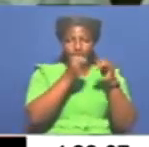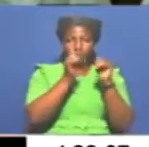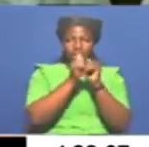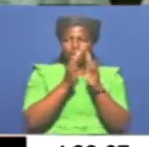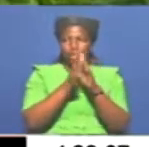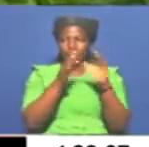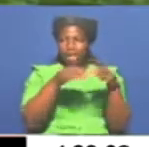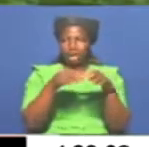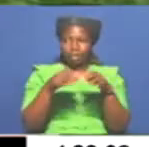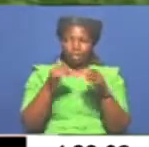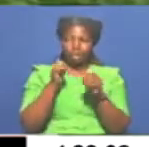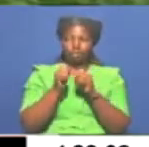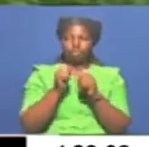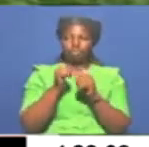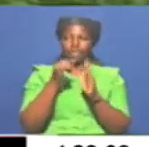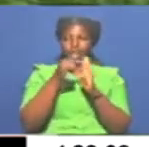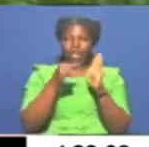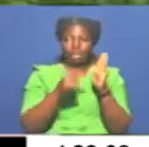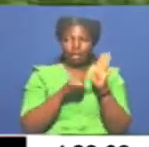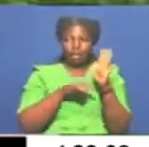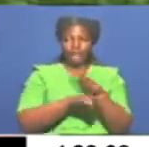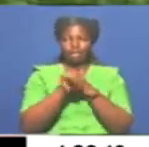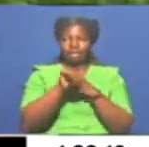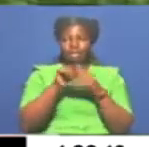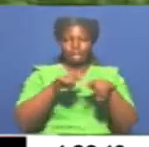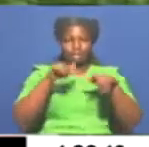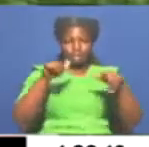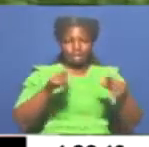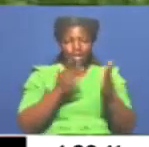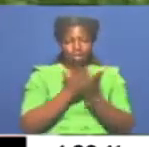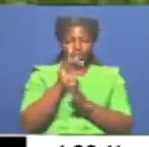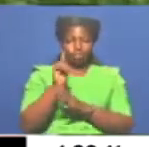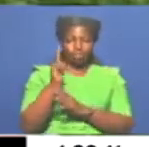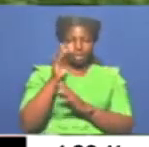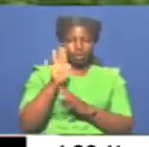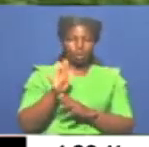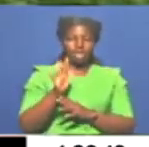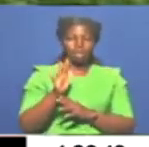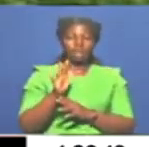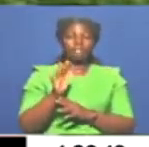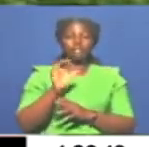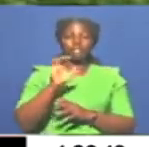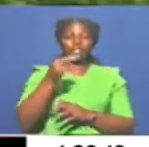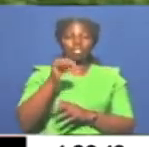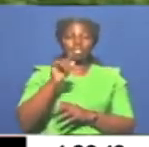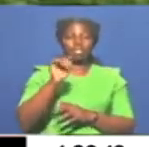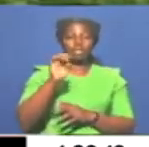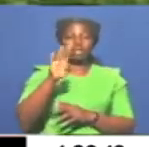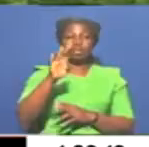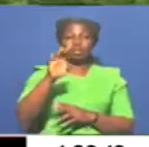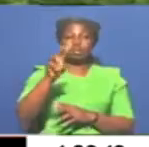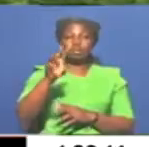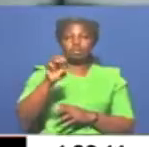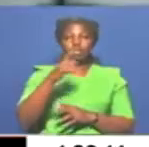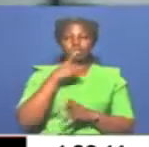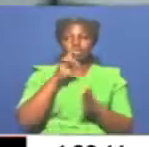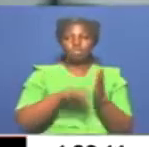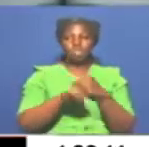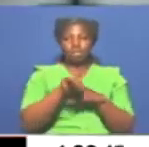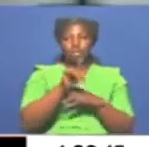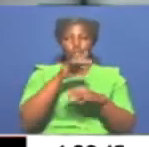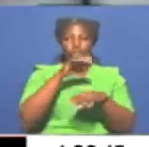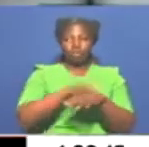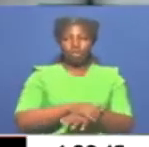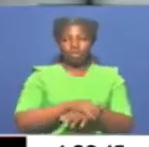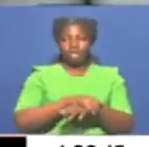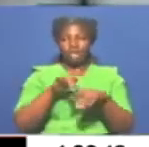disputed prime land. Through his lawyer, Augustus Wafula, Shitembwe argued he legally acquired his parcel of land.